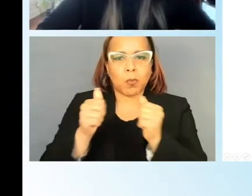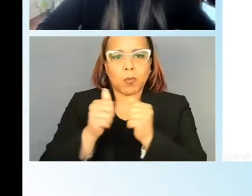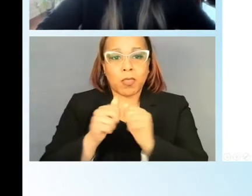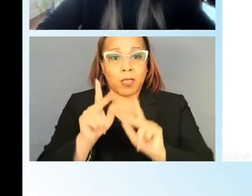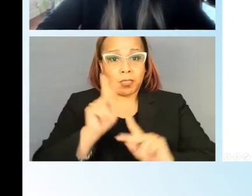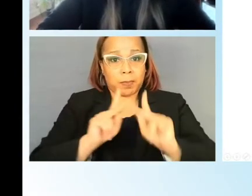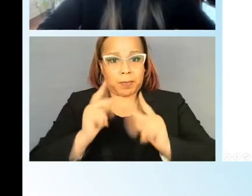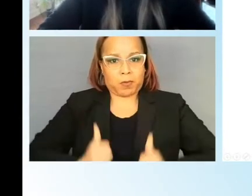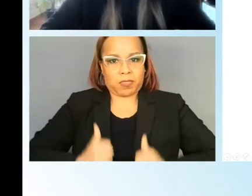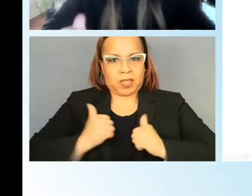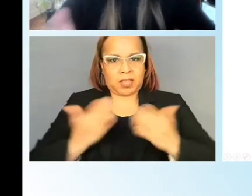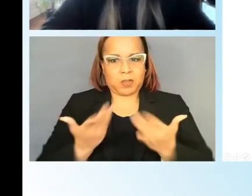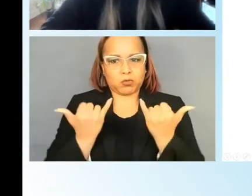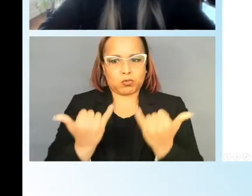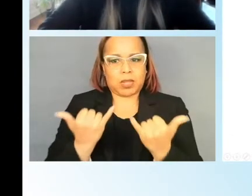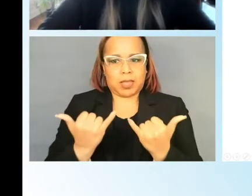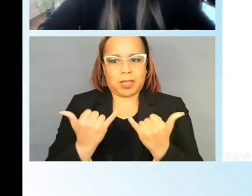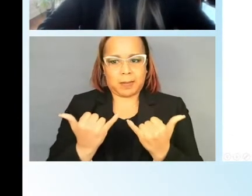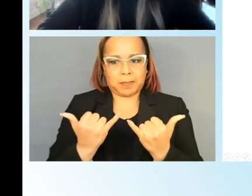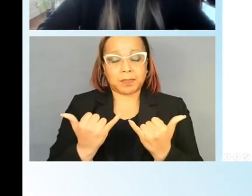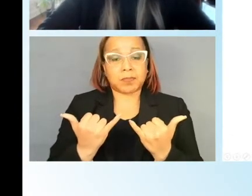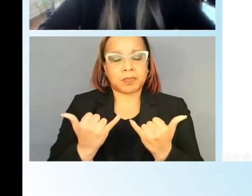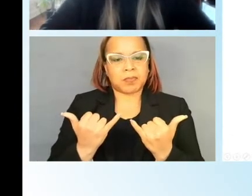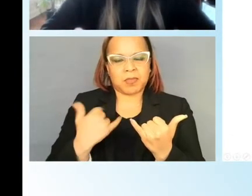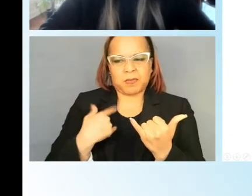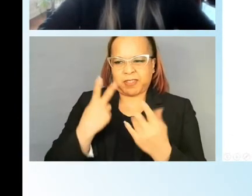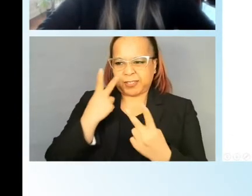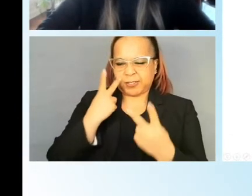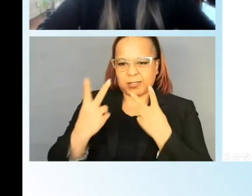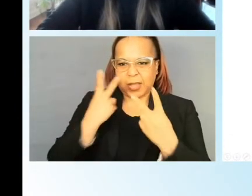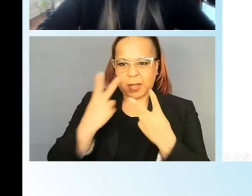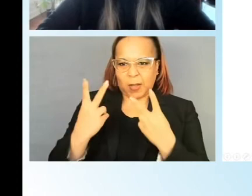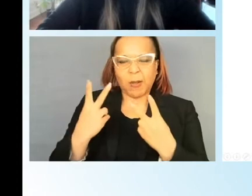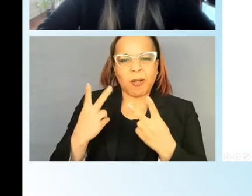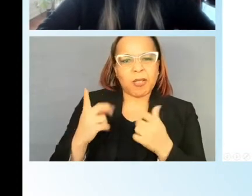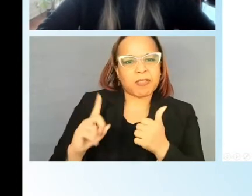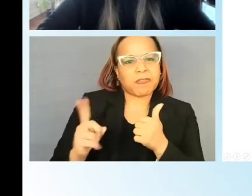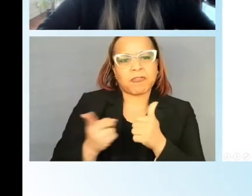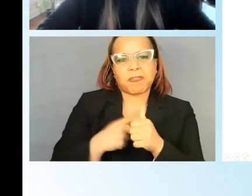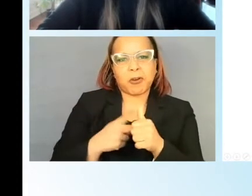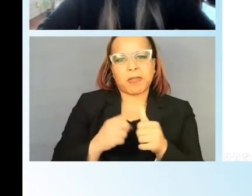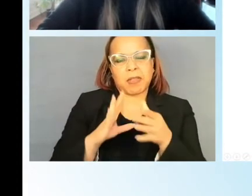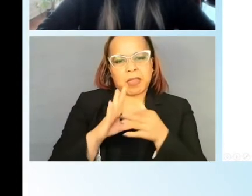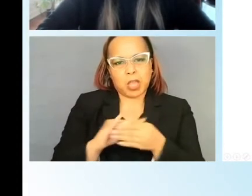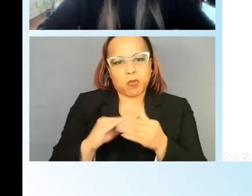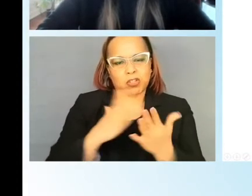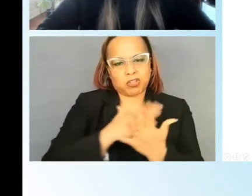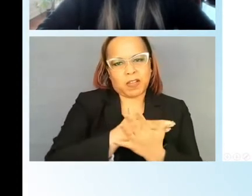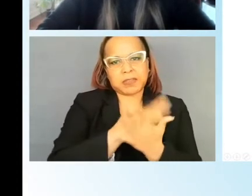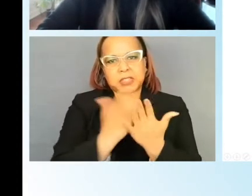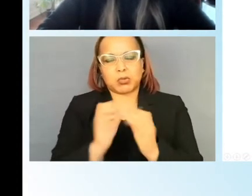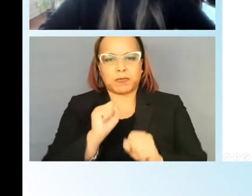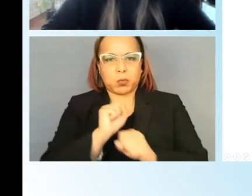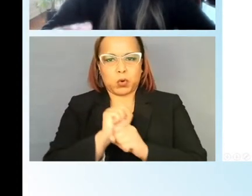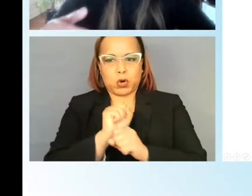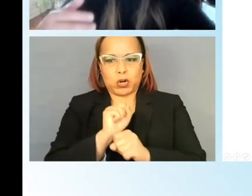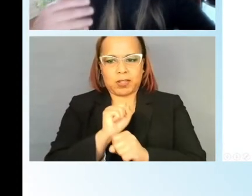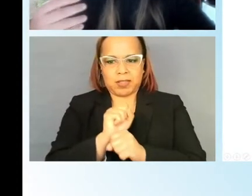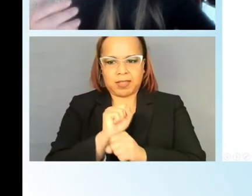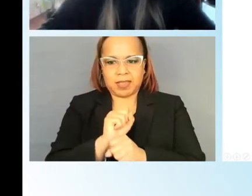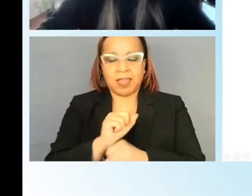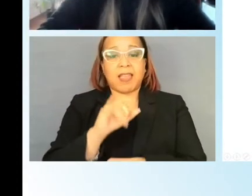here today. So that what you saw was the very first iteration of a series of works that's intended